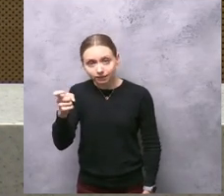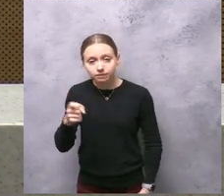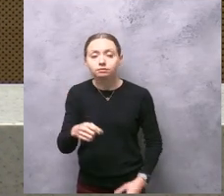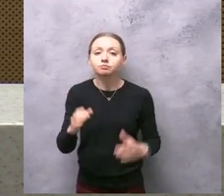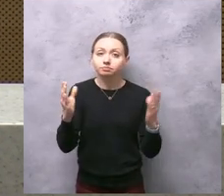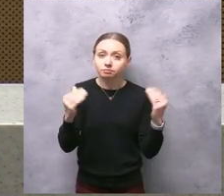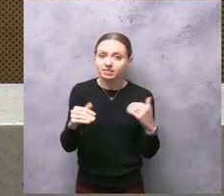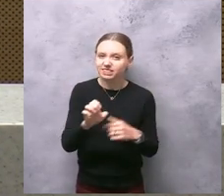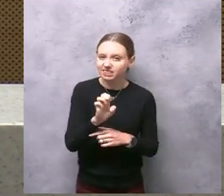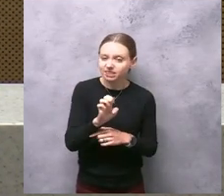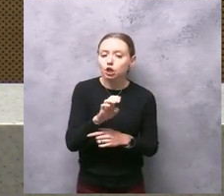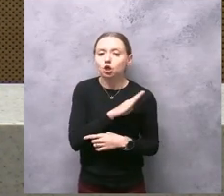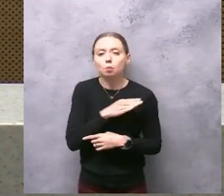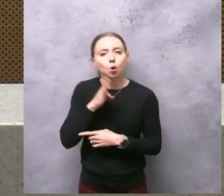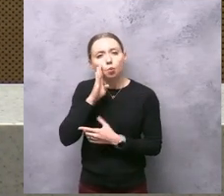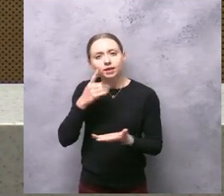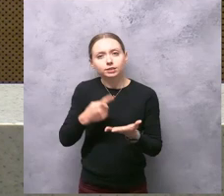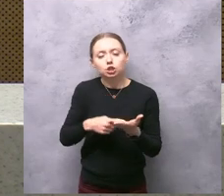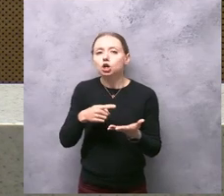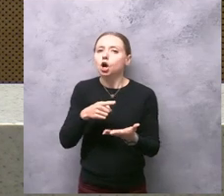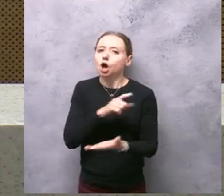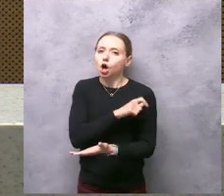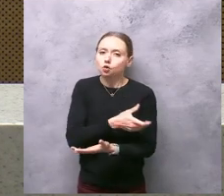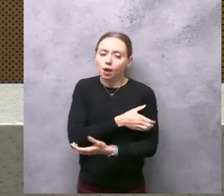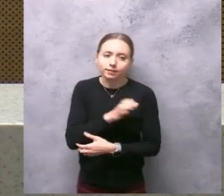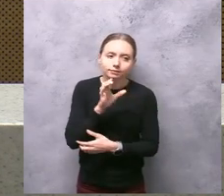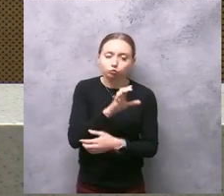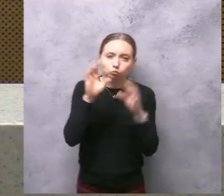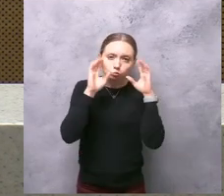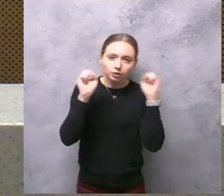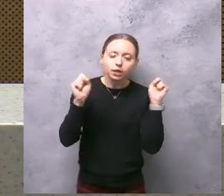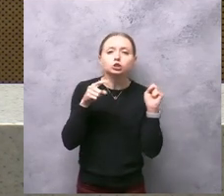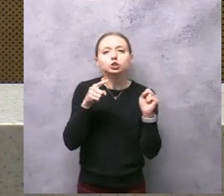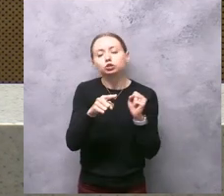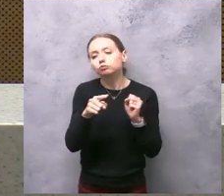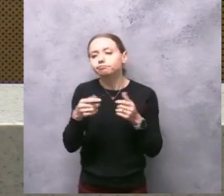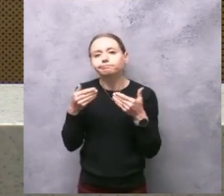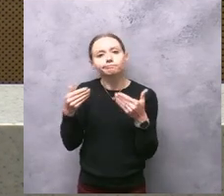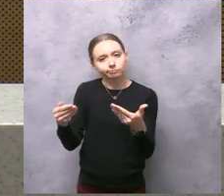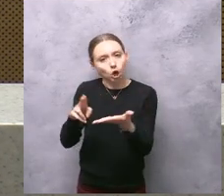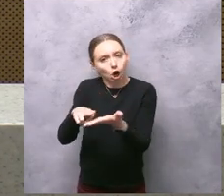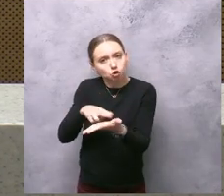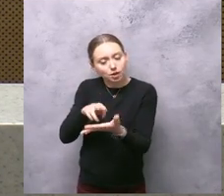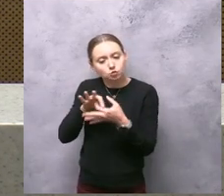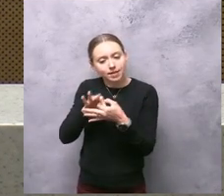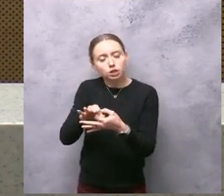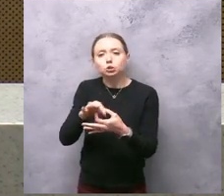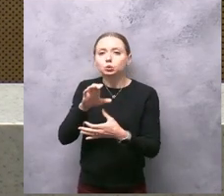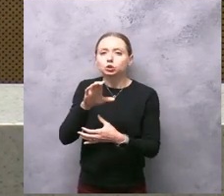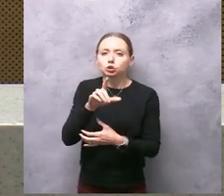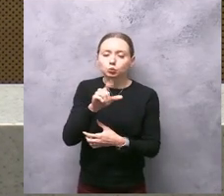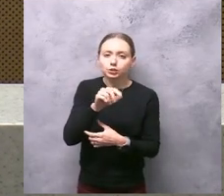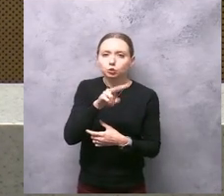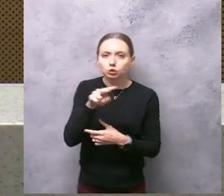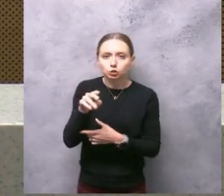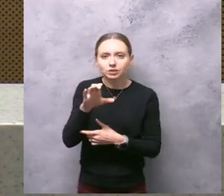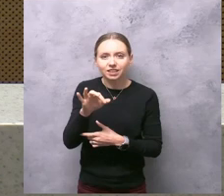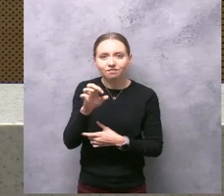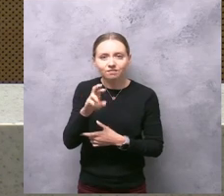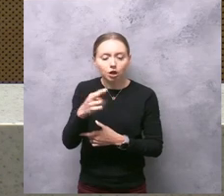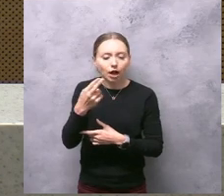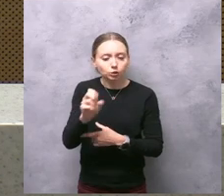approving authorizing superintendent designated for miscellaneous professional services contracts related to the 2022 Cypher High School renovation